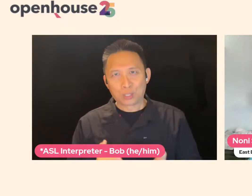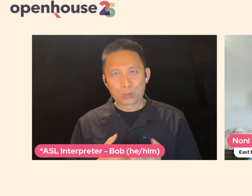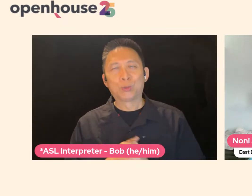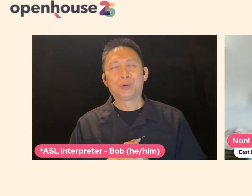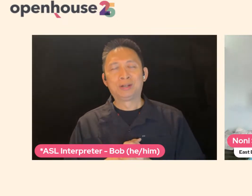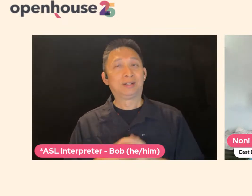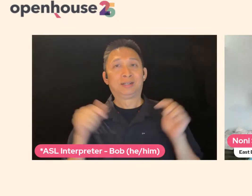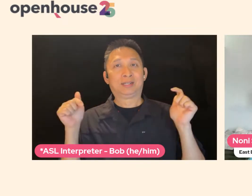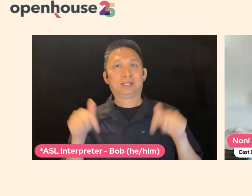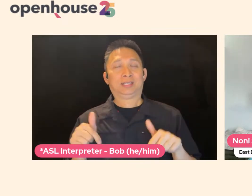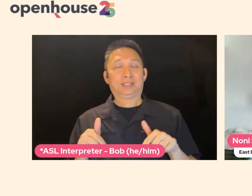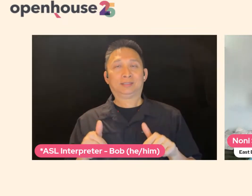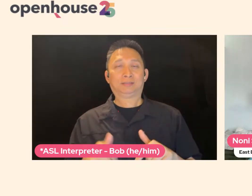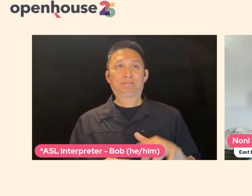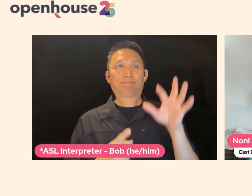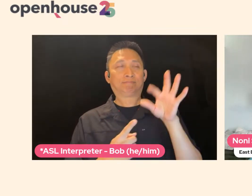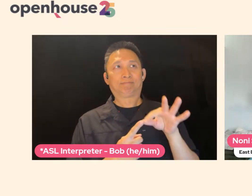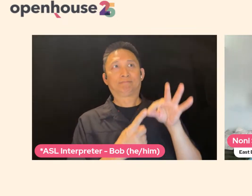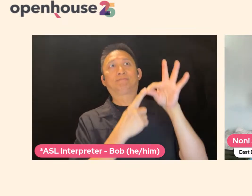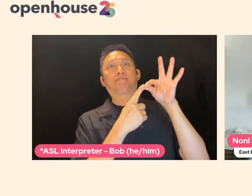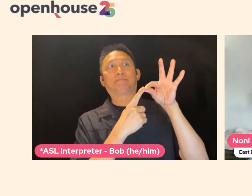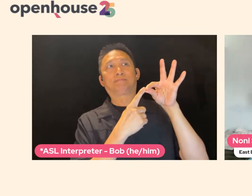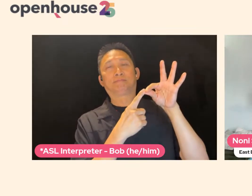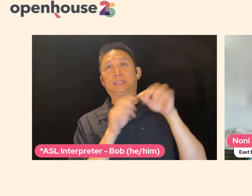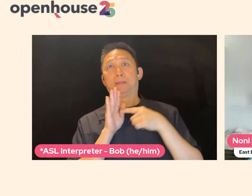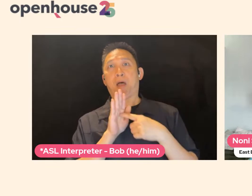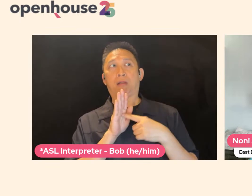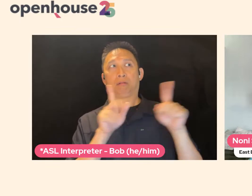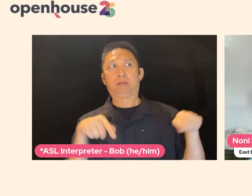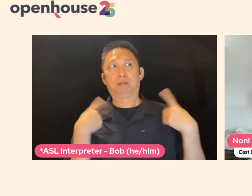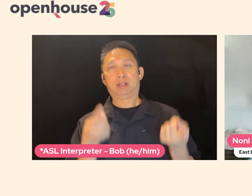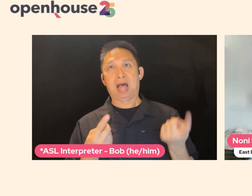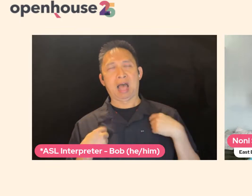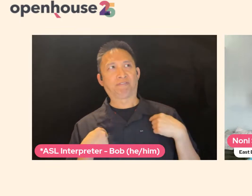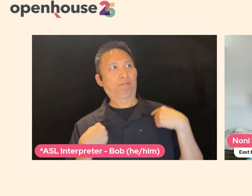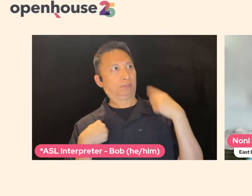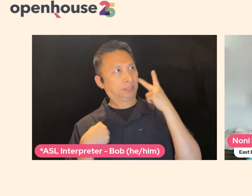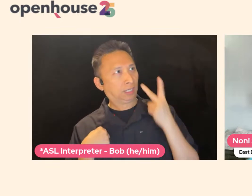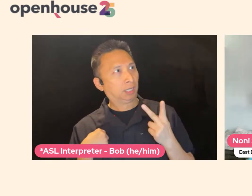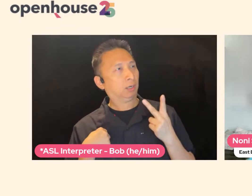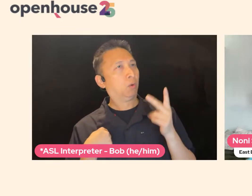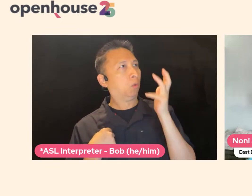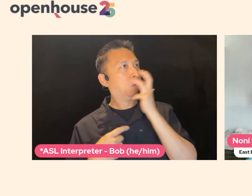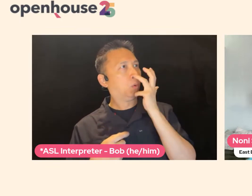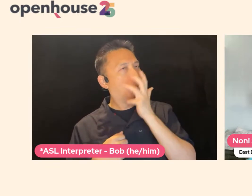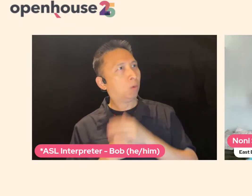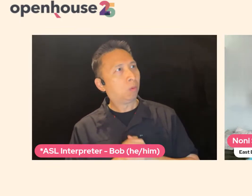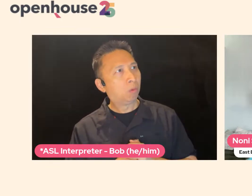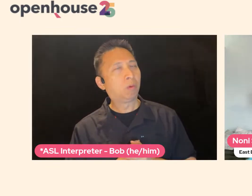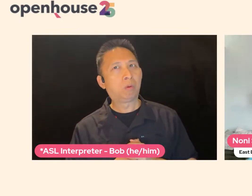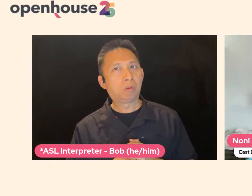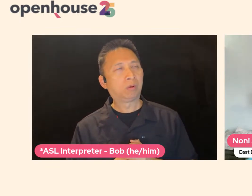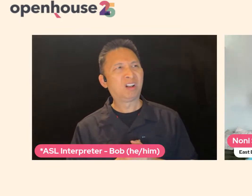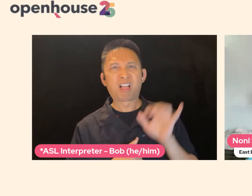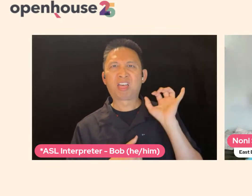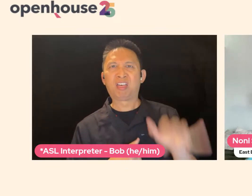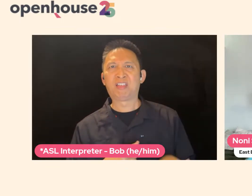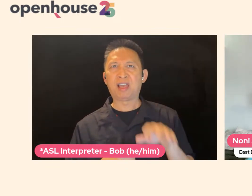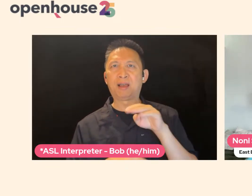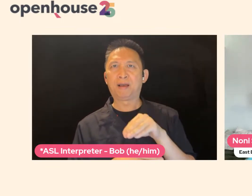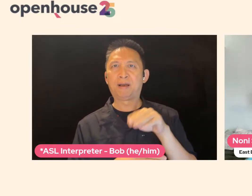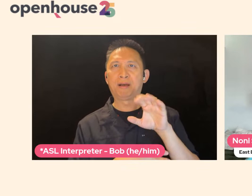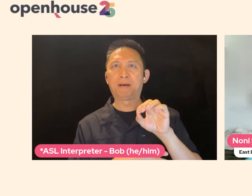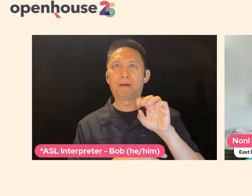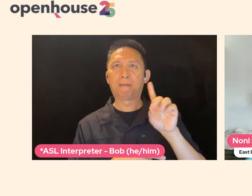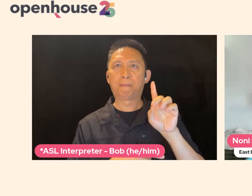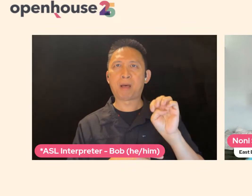and insightful models that I've honestly ever heard of. And it really speaks to the way all of our imaginations